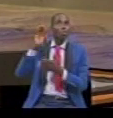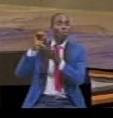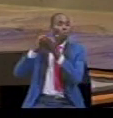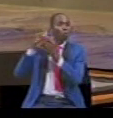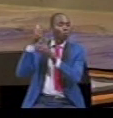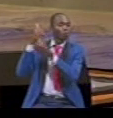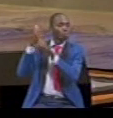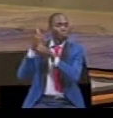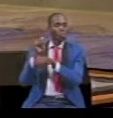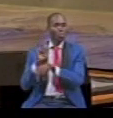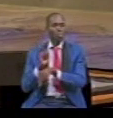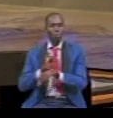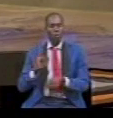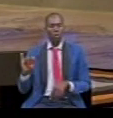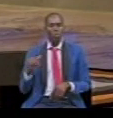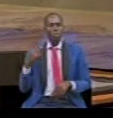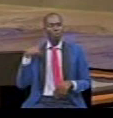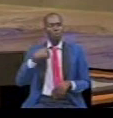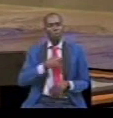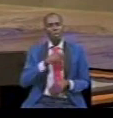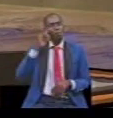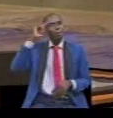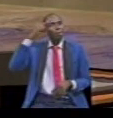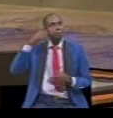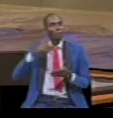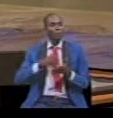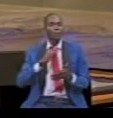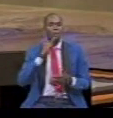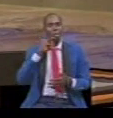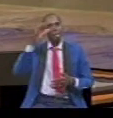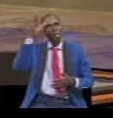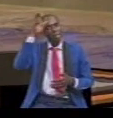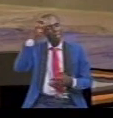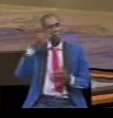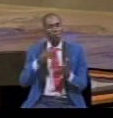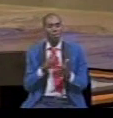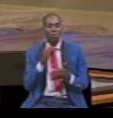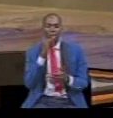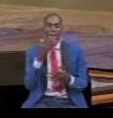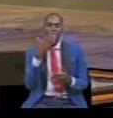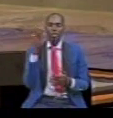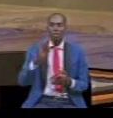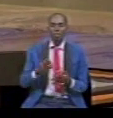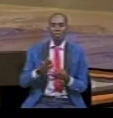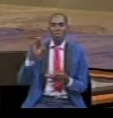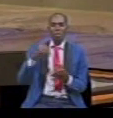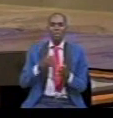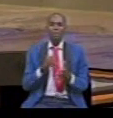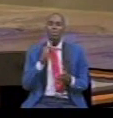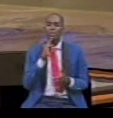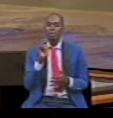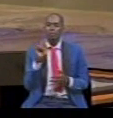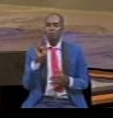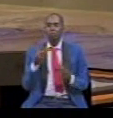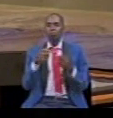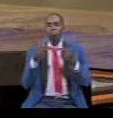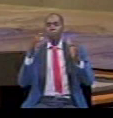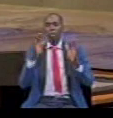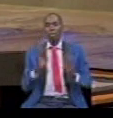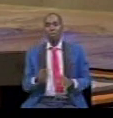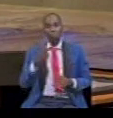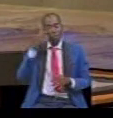Satan. We suppose it's an evil spirit. We suppose it's an enemy. And because of